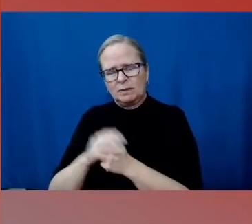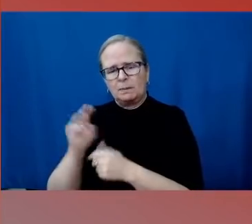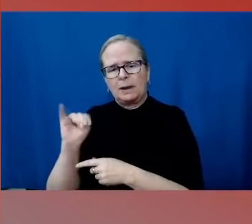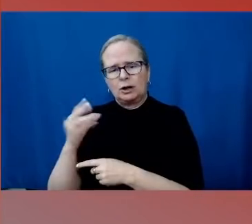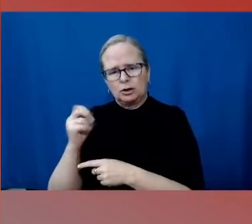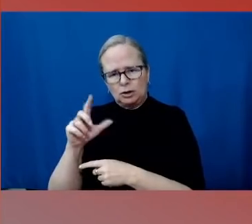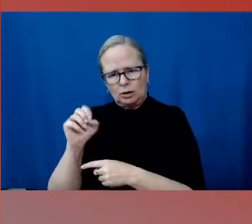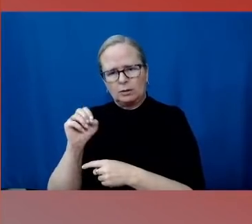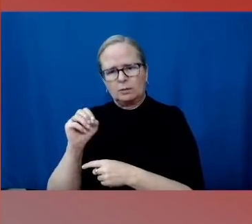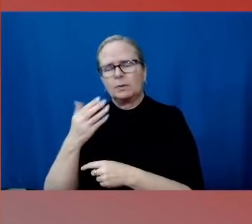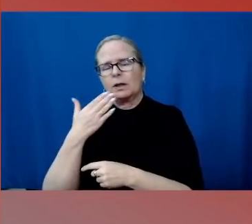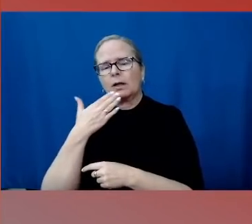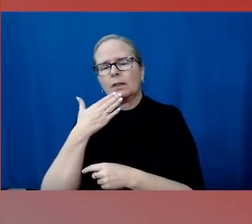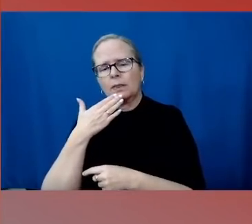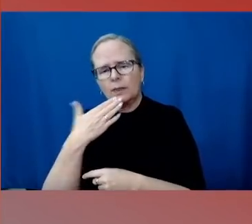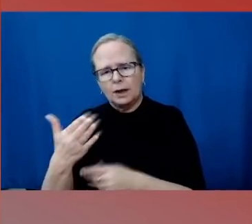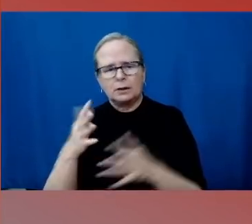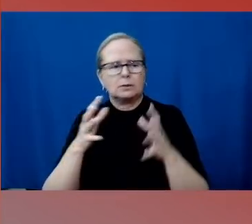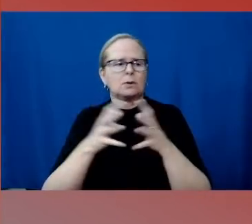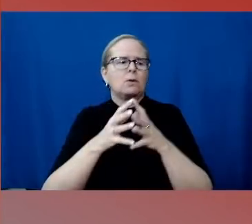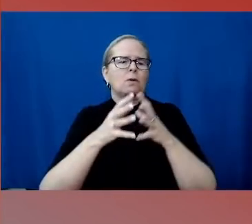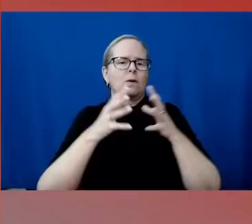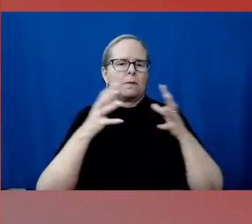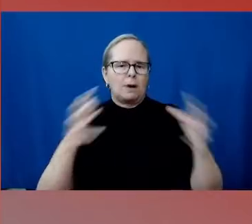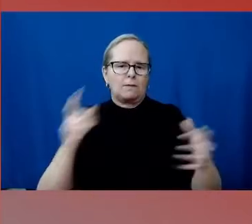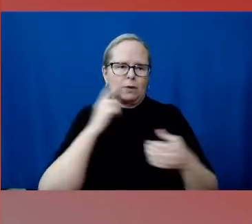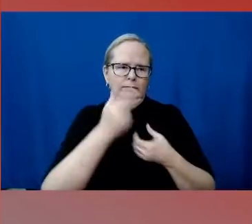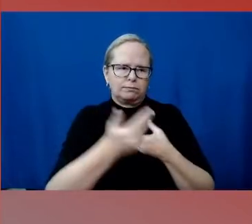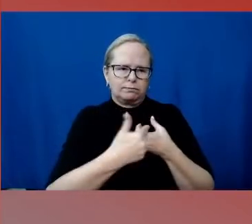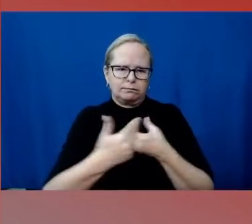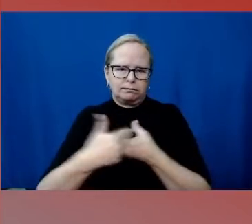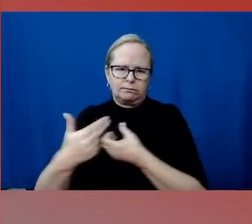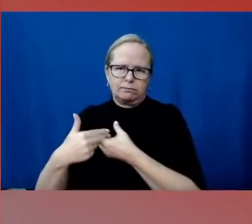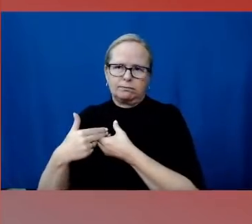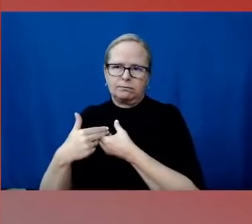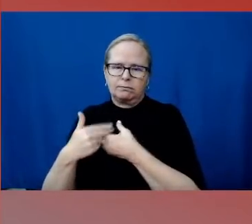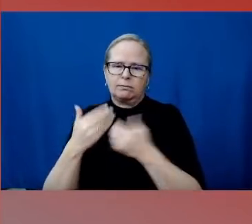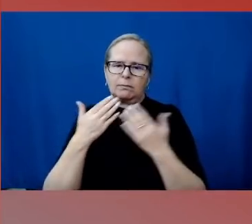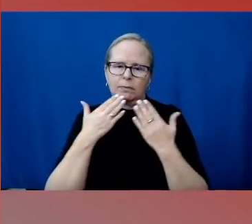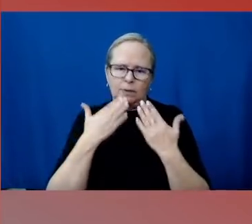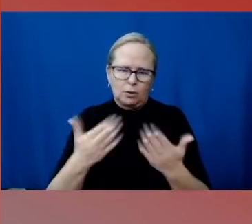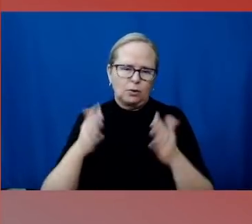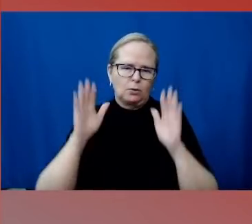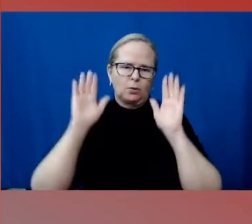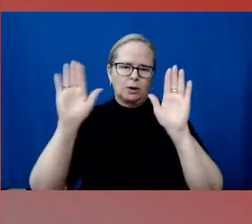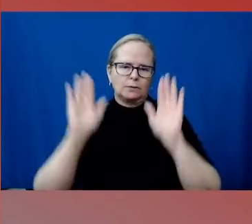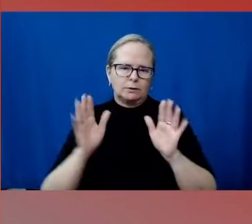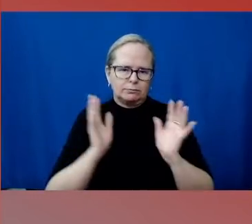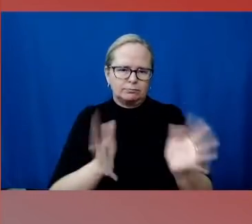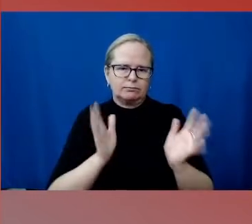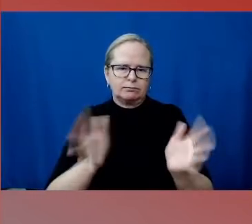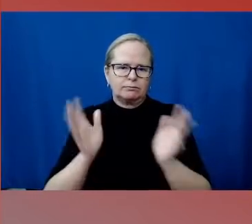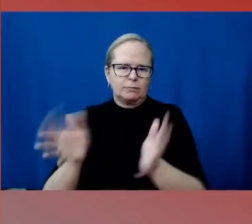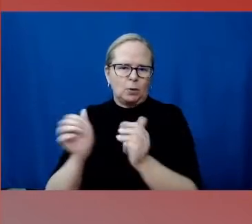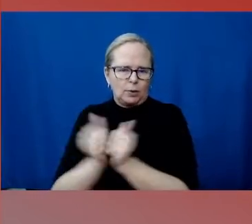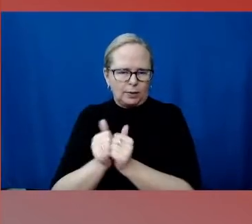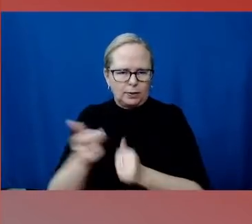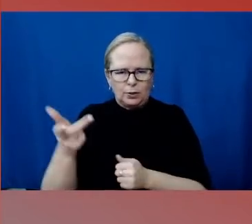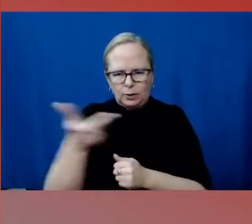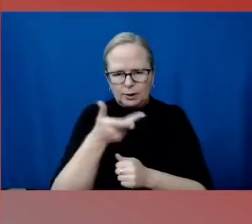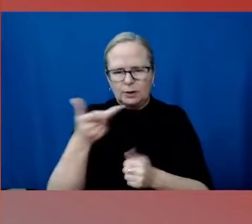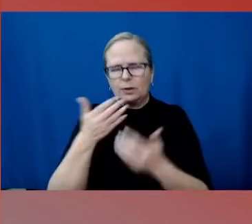Thank you all so very much for joining us. It was great to be able to have time to have this conversation with the three of you.